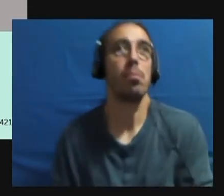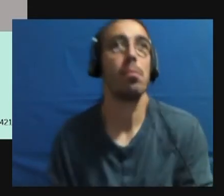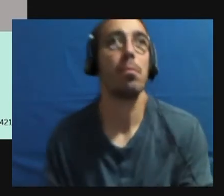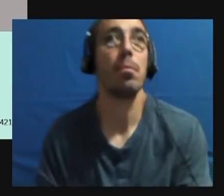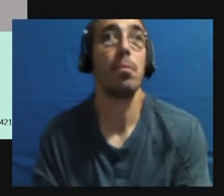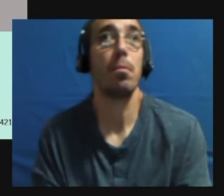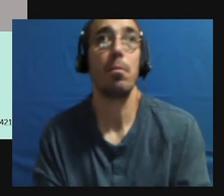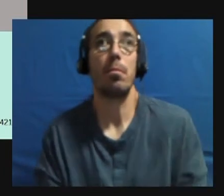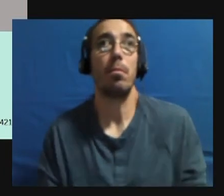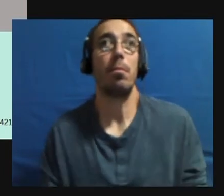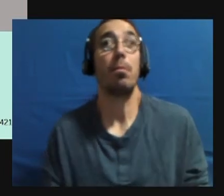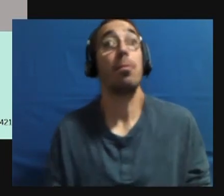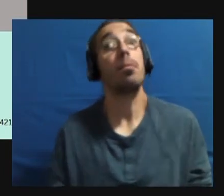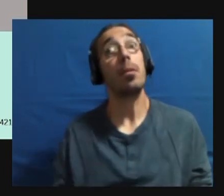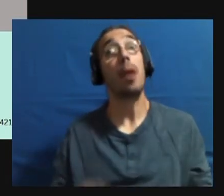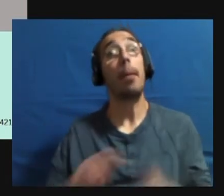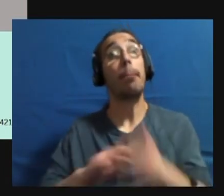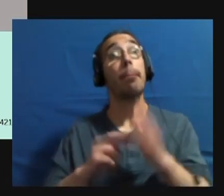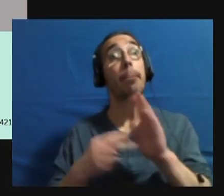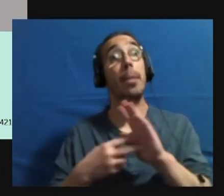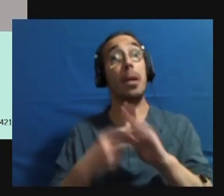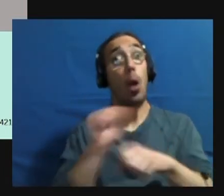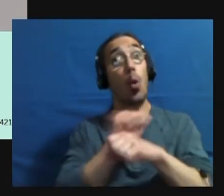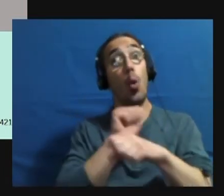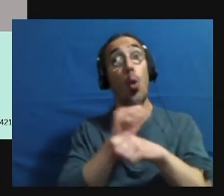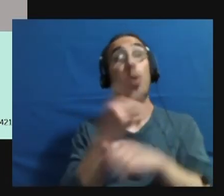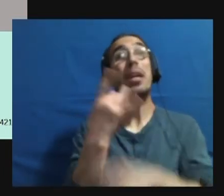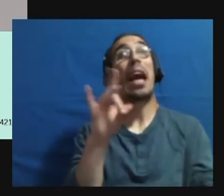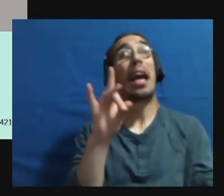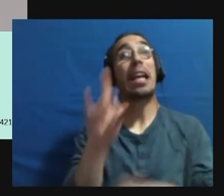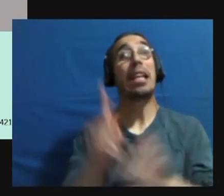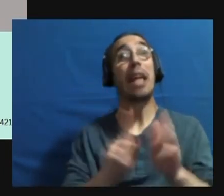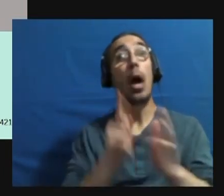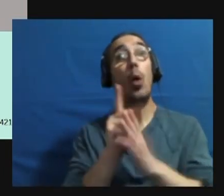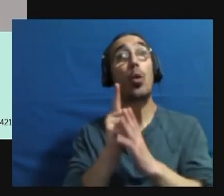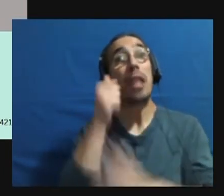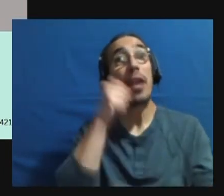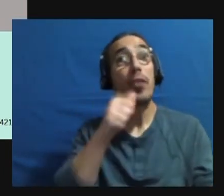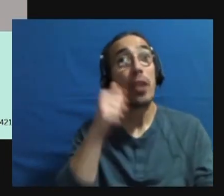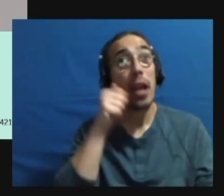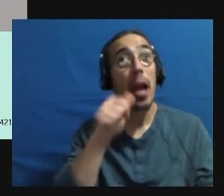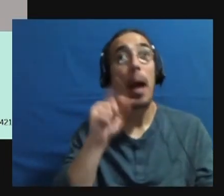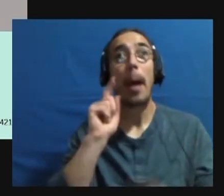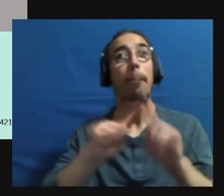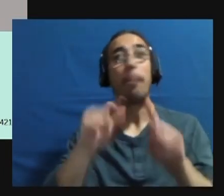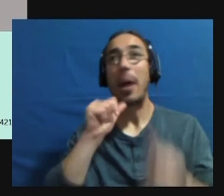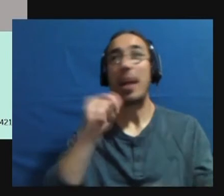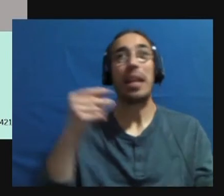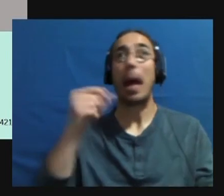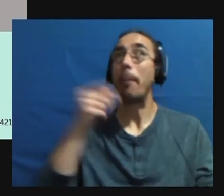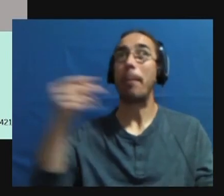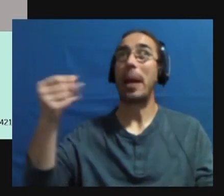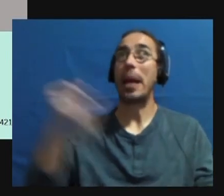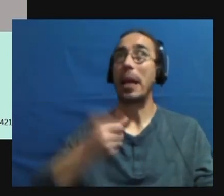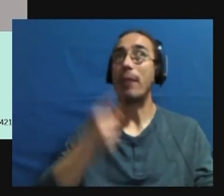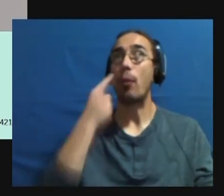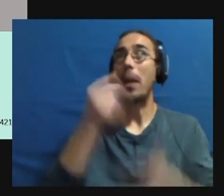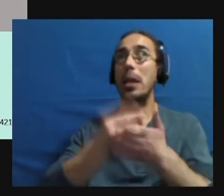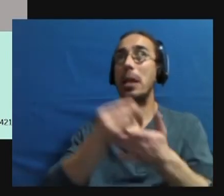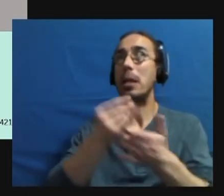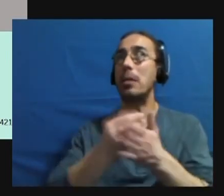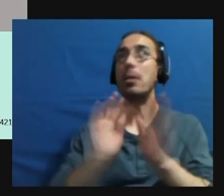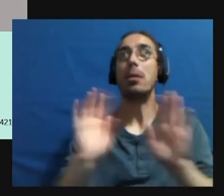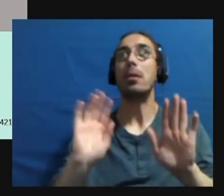I work 18 hours a day, but I don't have a paid job.